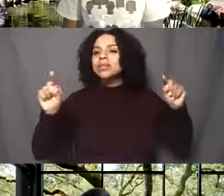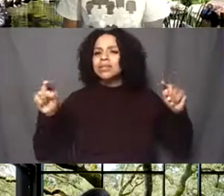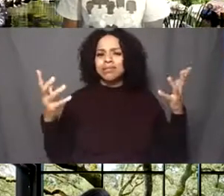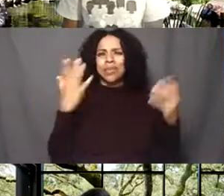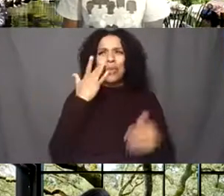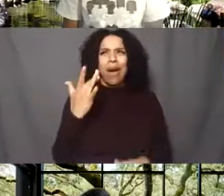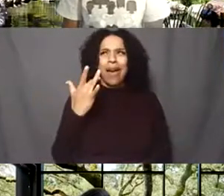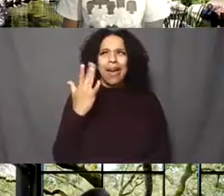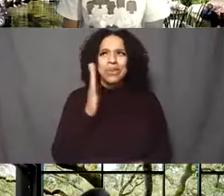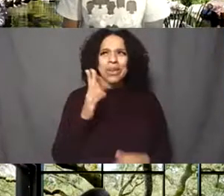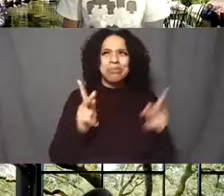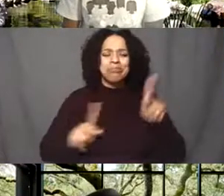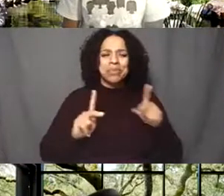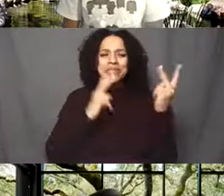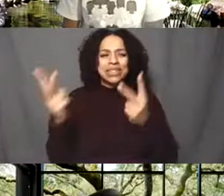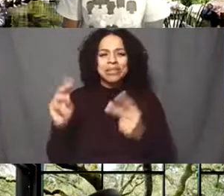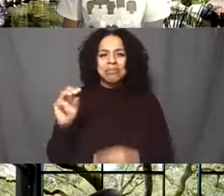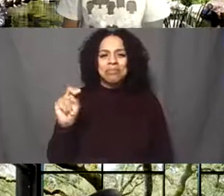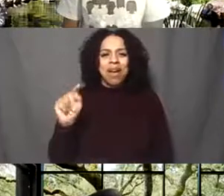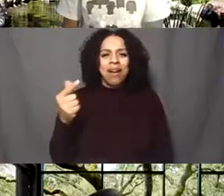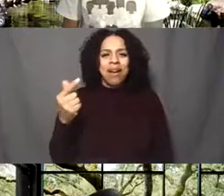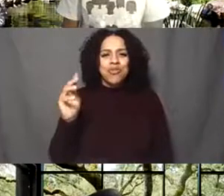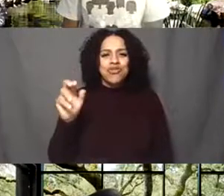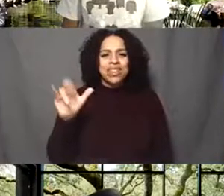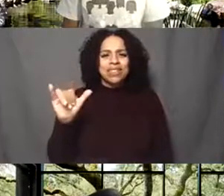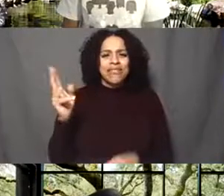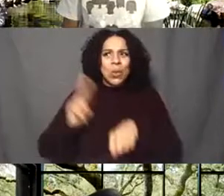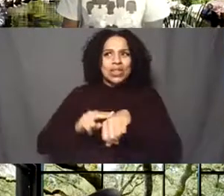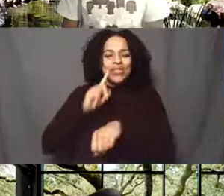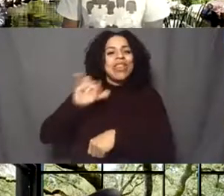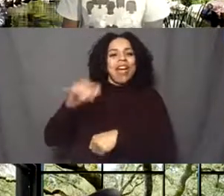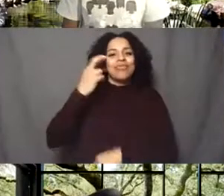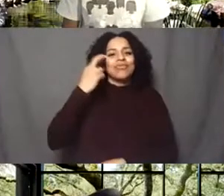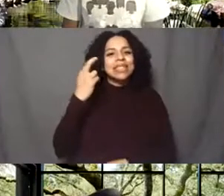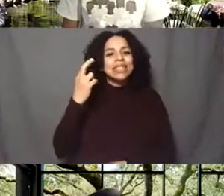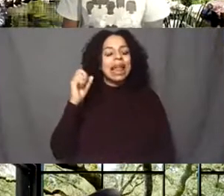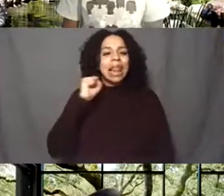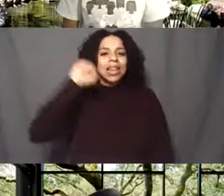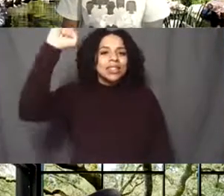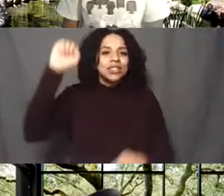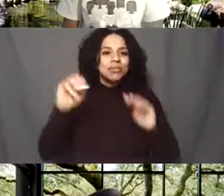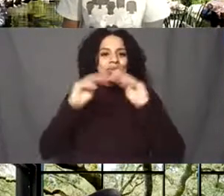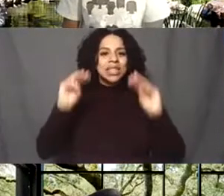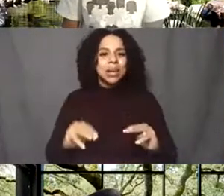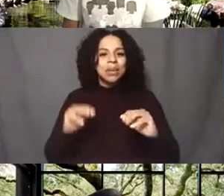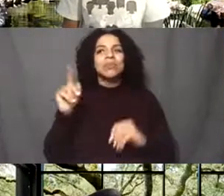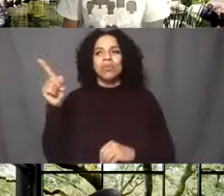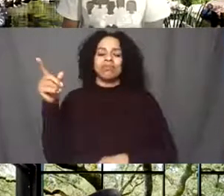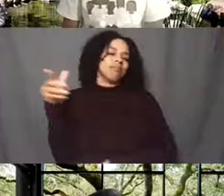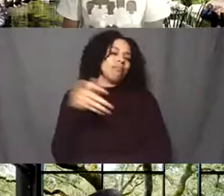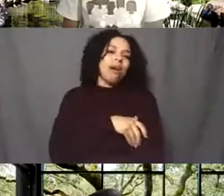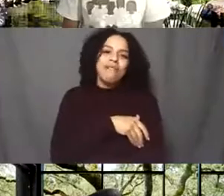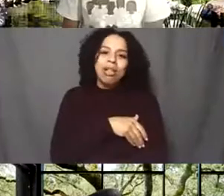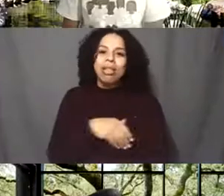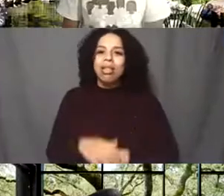period? So I think he really speaks to that, the power of narrative, of shining a light in these very dark corners